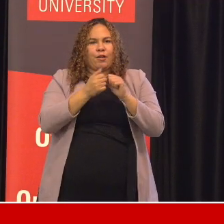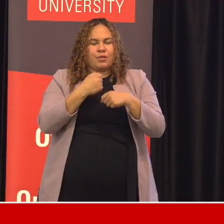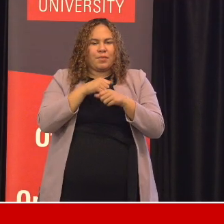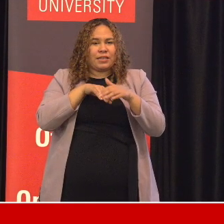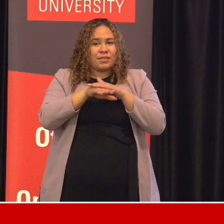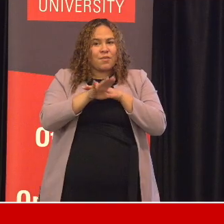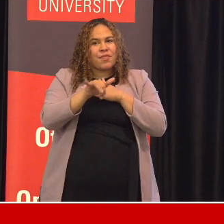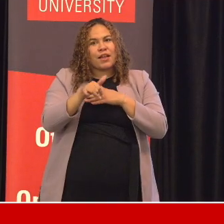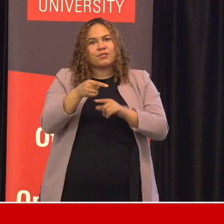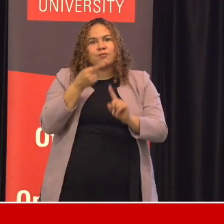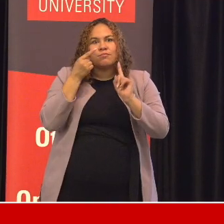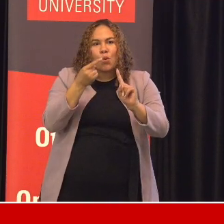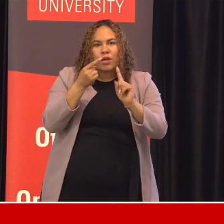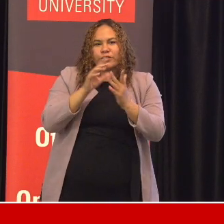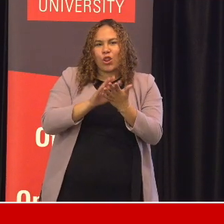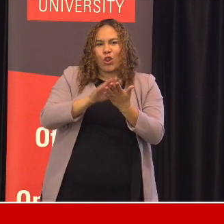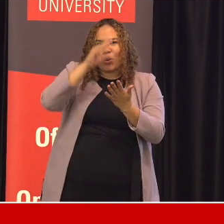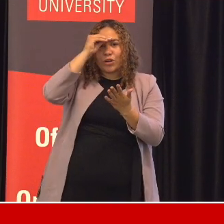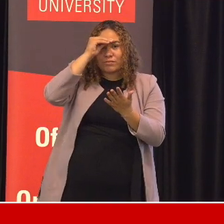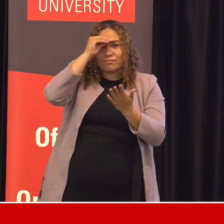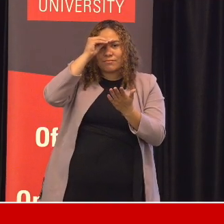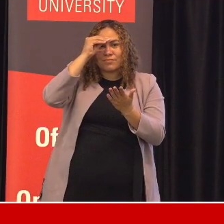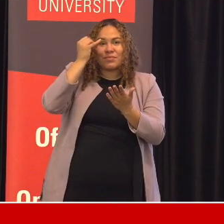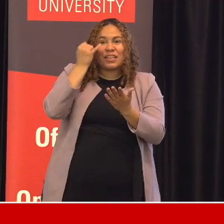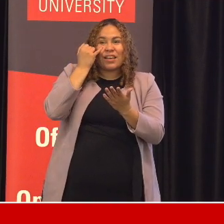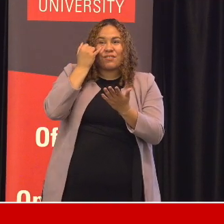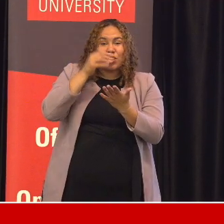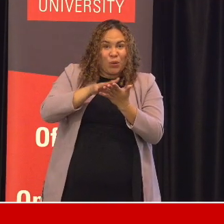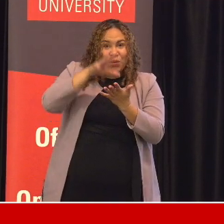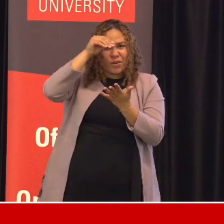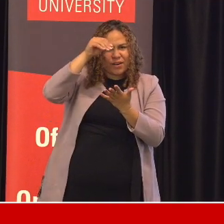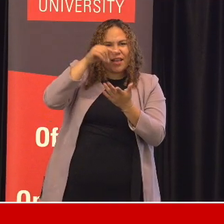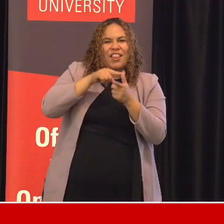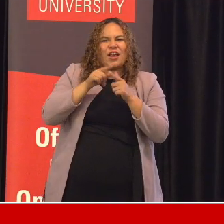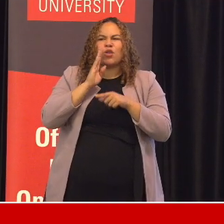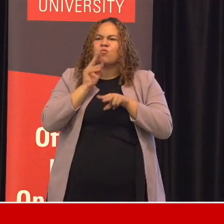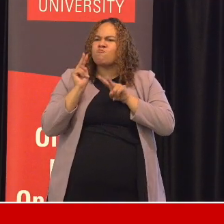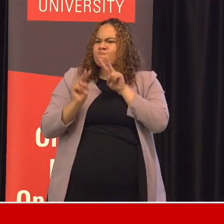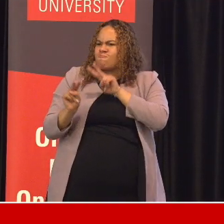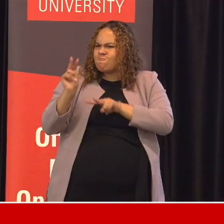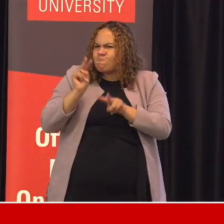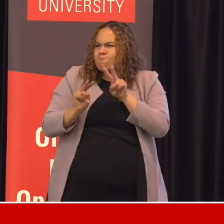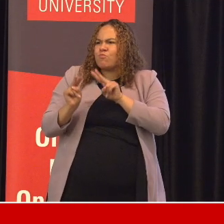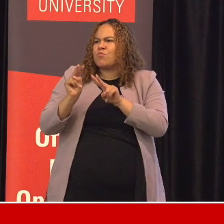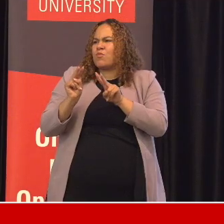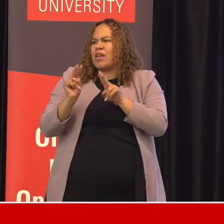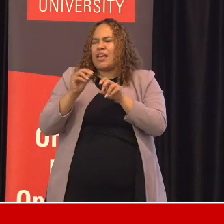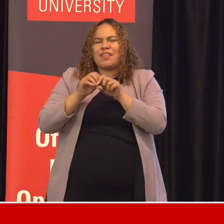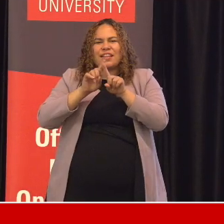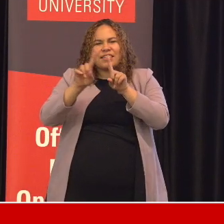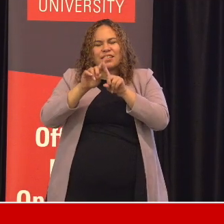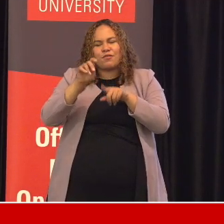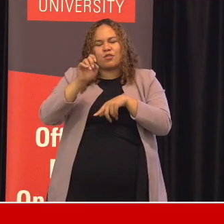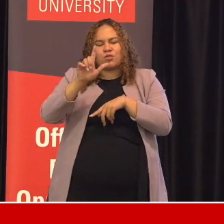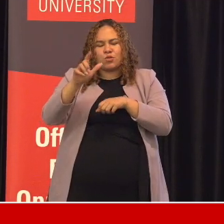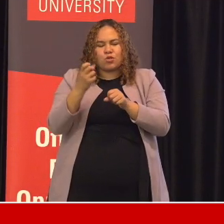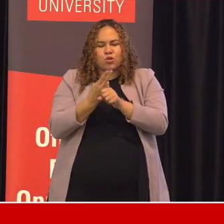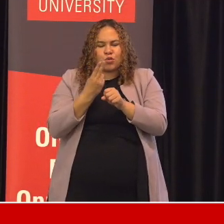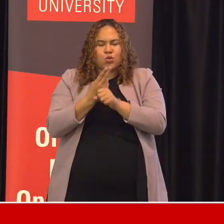That's my thing, just learn it, because then you look for it and you do it in the different tools that you use every day.